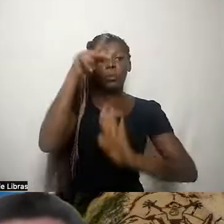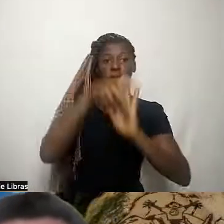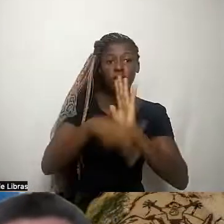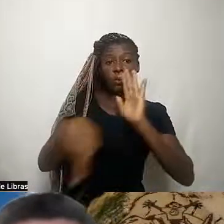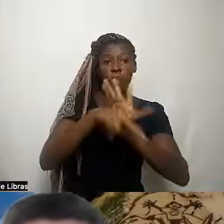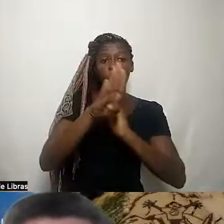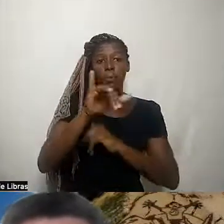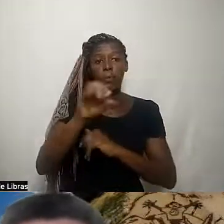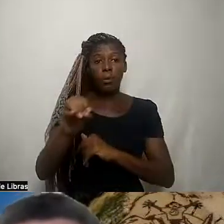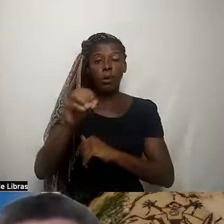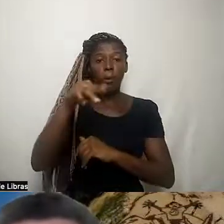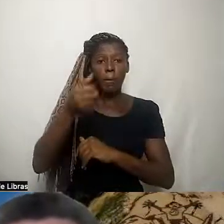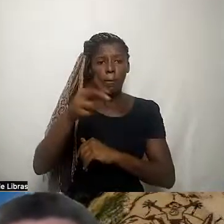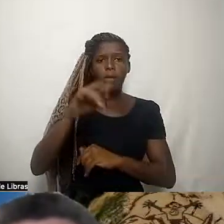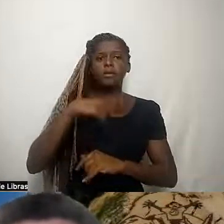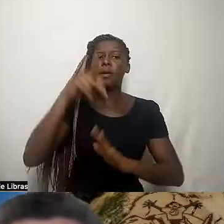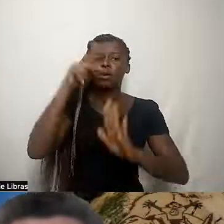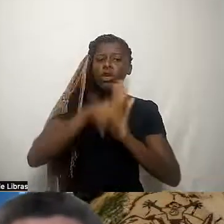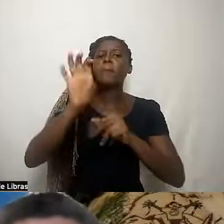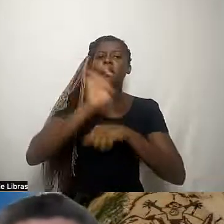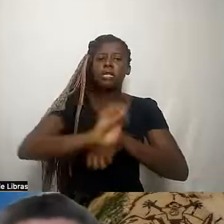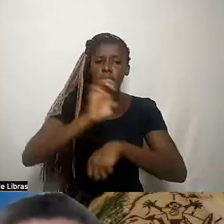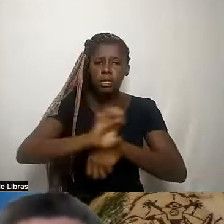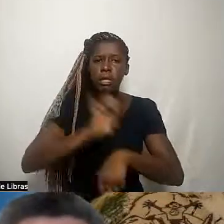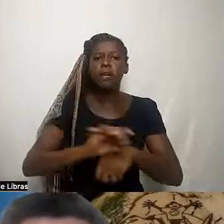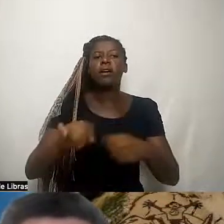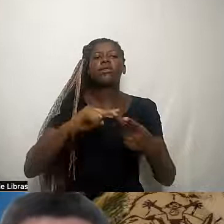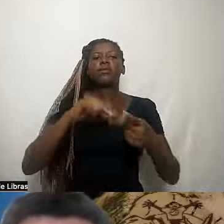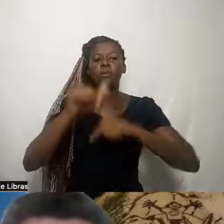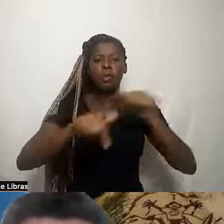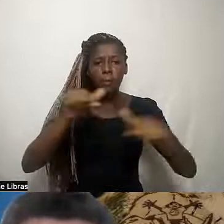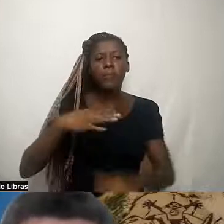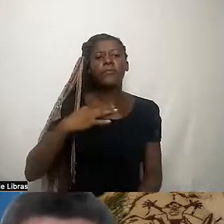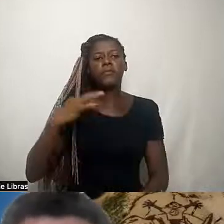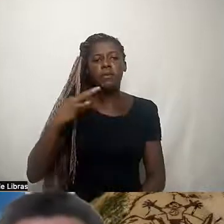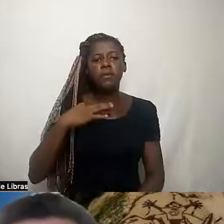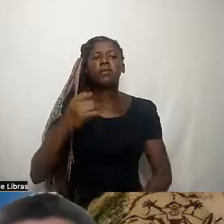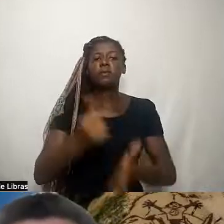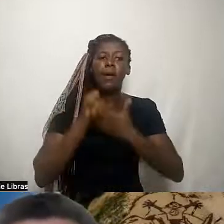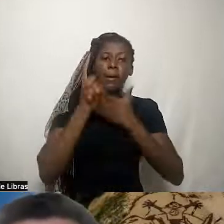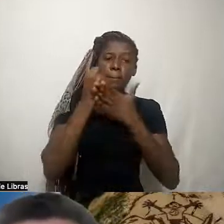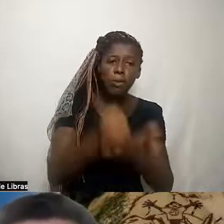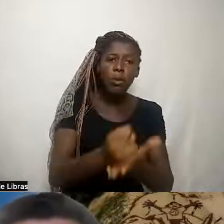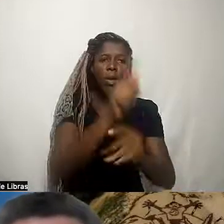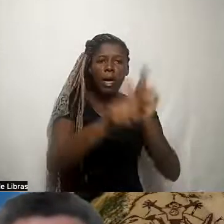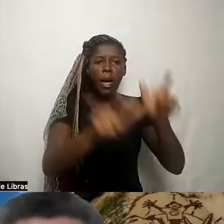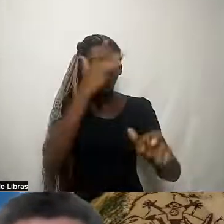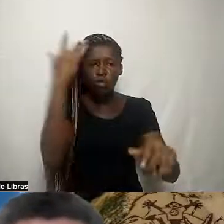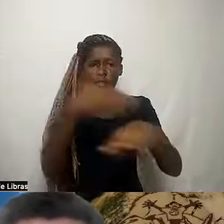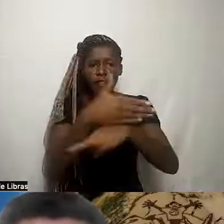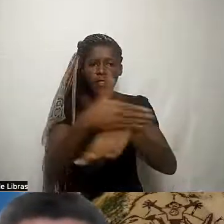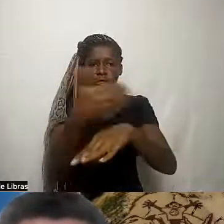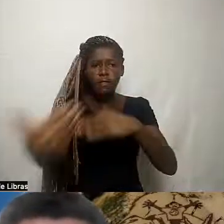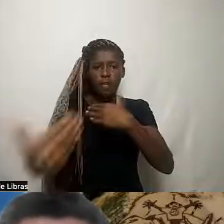Biomar Network directly and projects in a very intensively through intense specific way programs of through internship internship programs, and volunteering voluntary programs, work, support to and all visiting